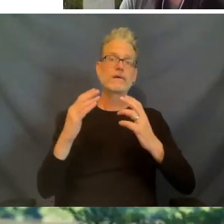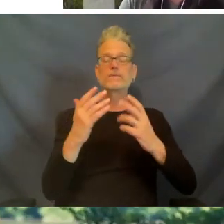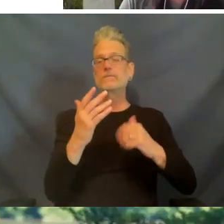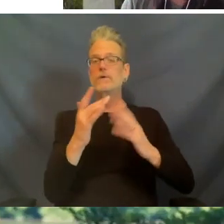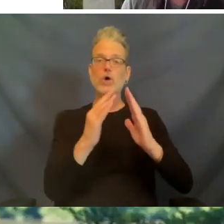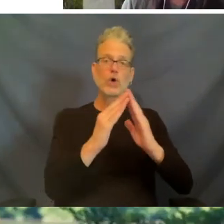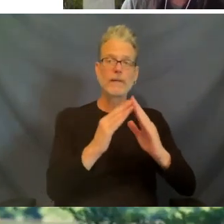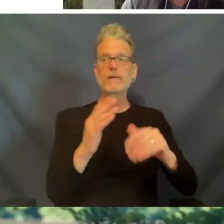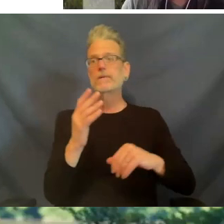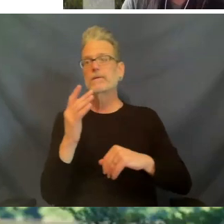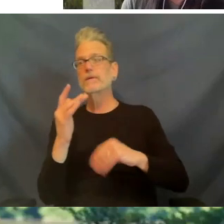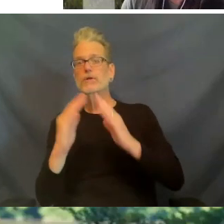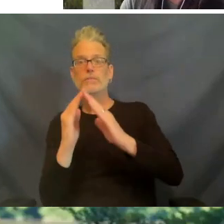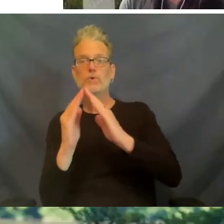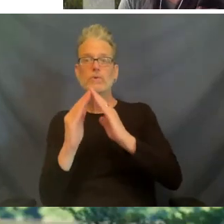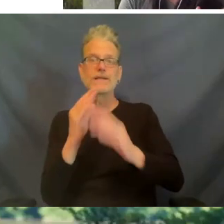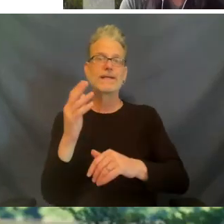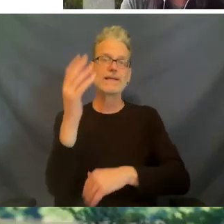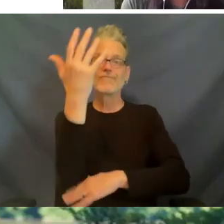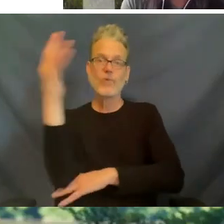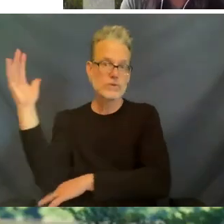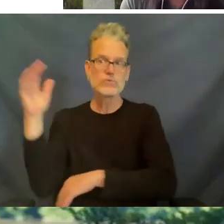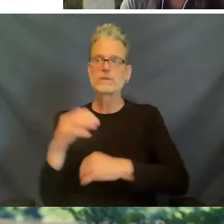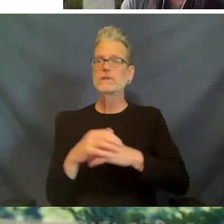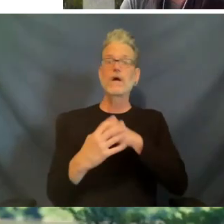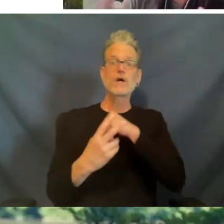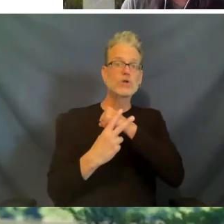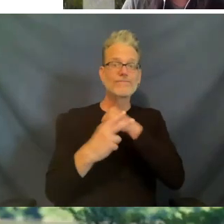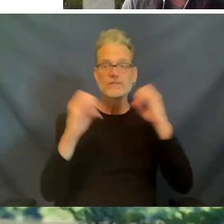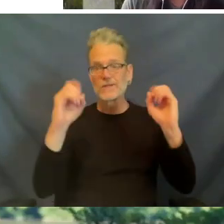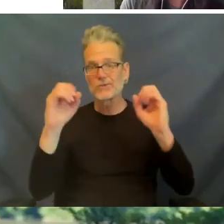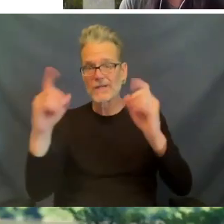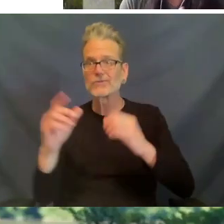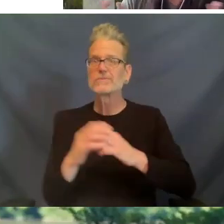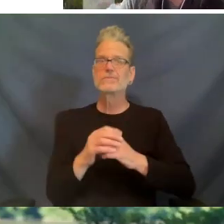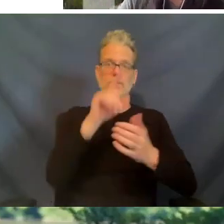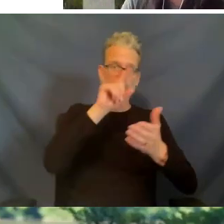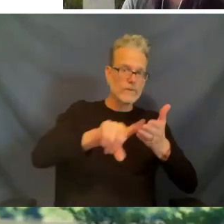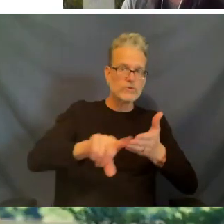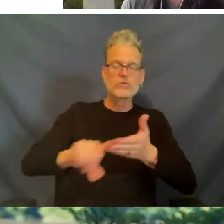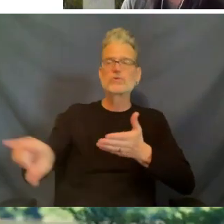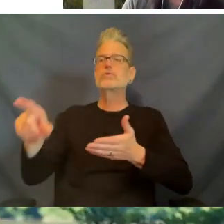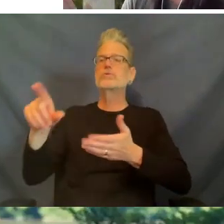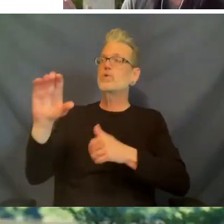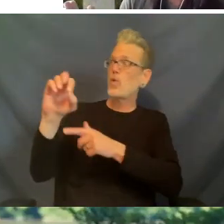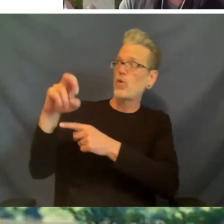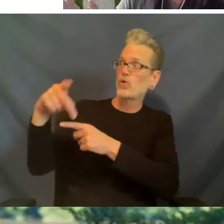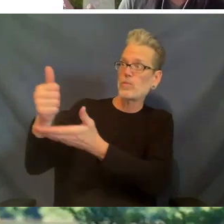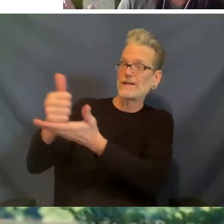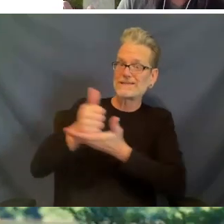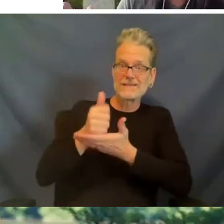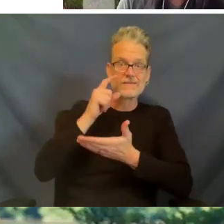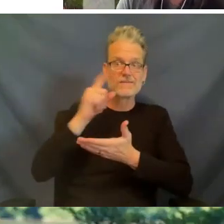forestry to workforce development to conservation education, research, to cooperative assistance for international